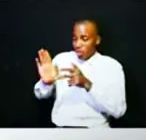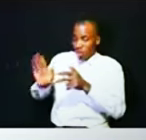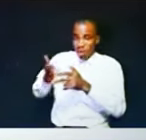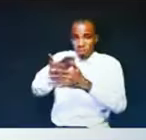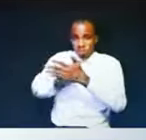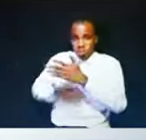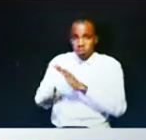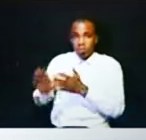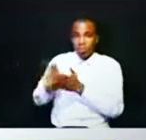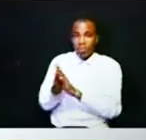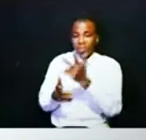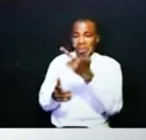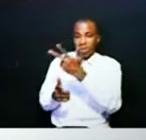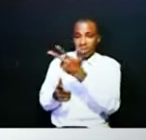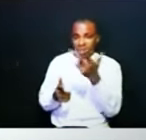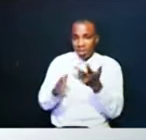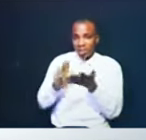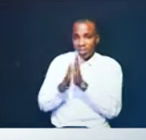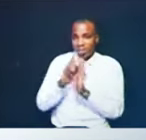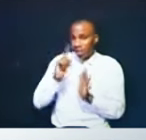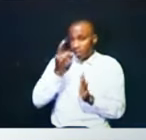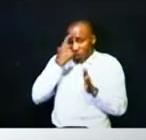governors.